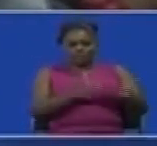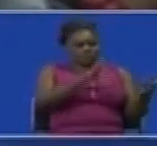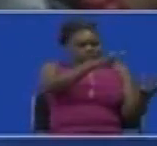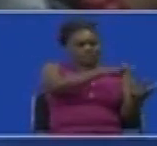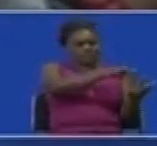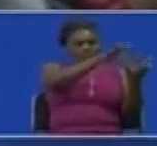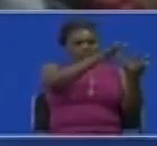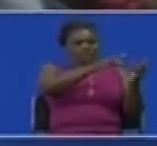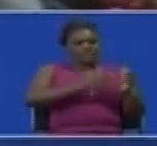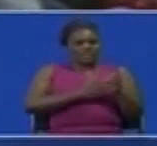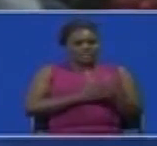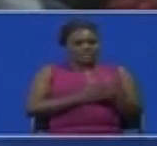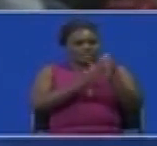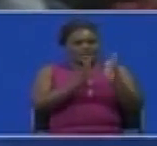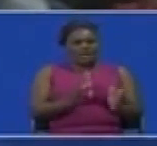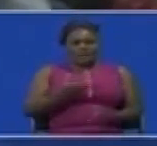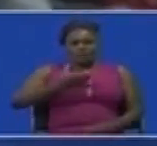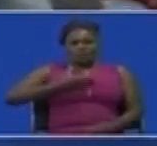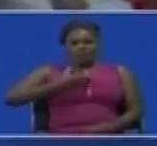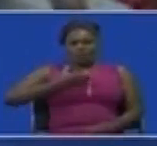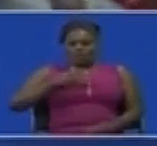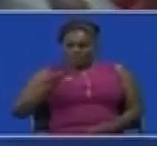leaders of their own choice.